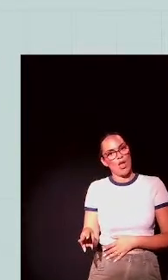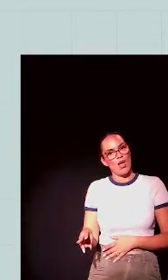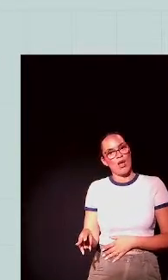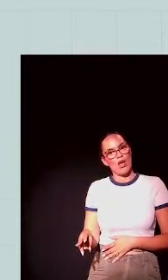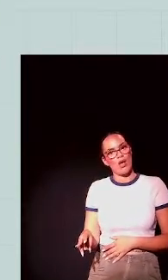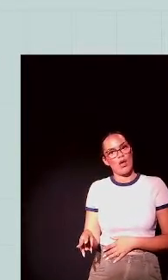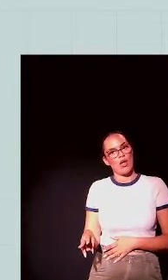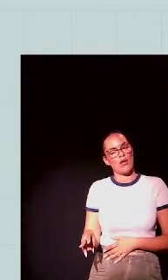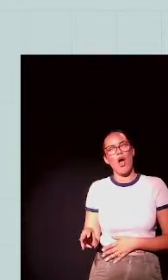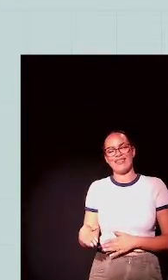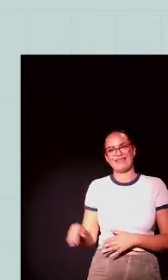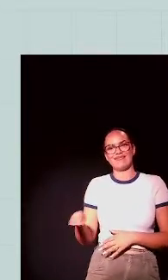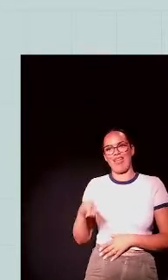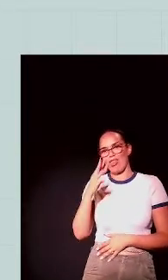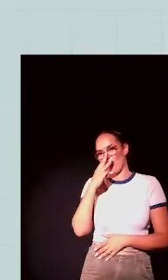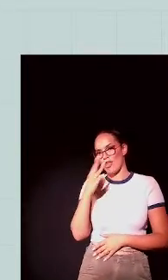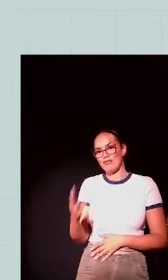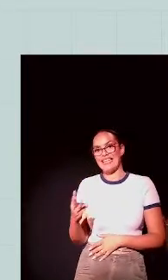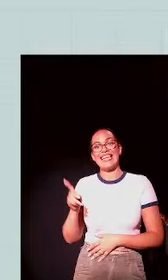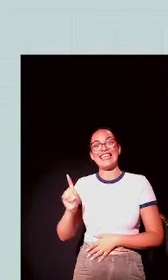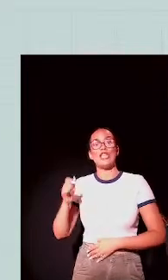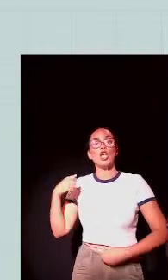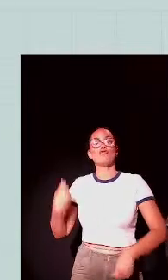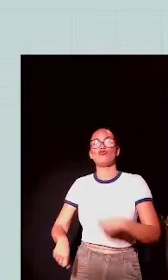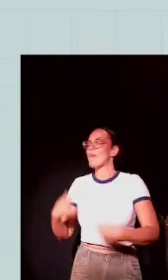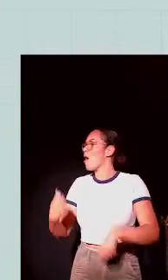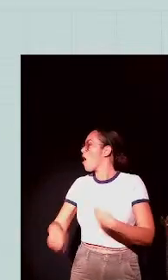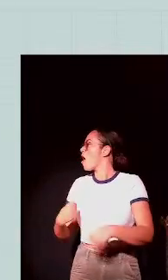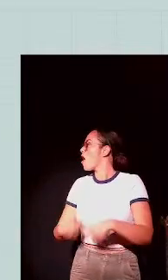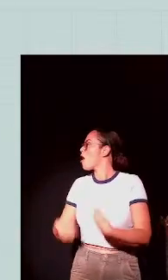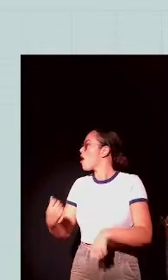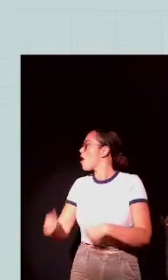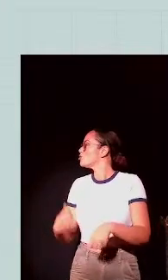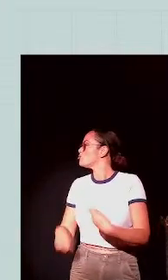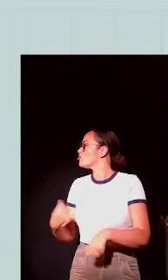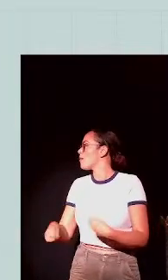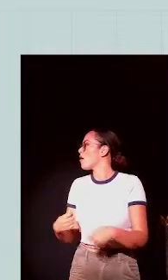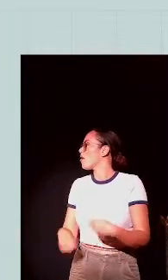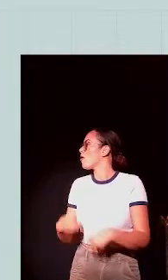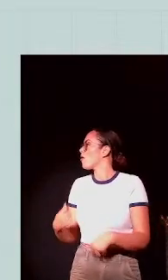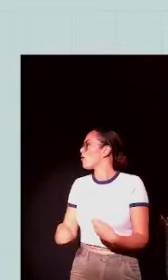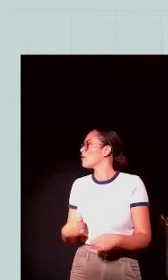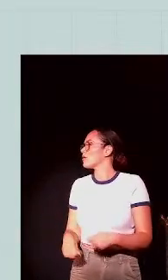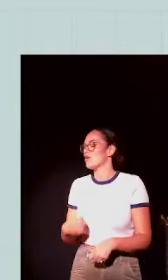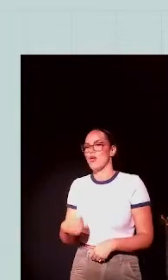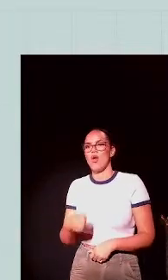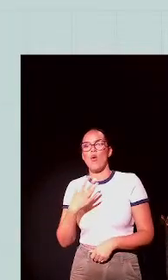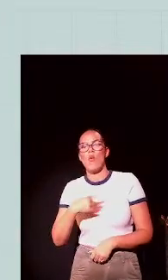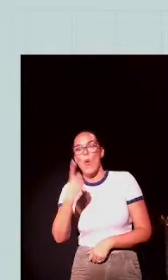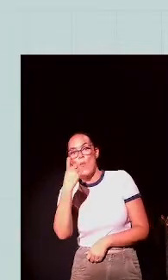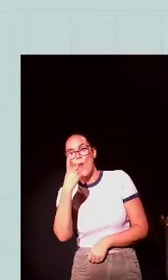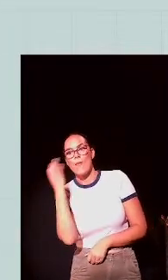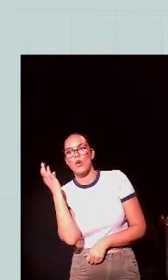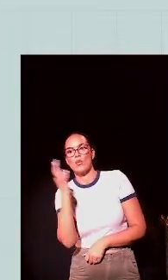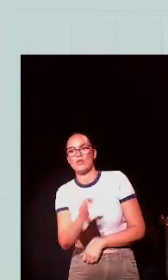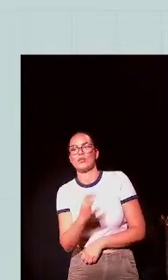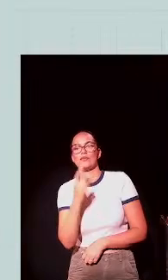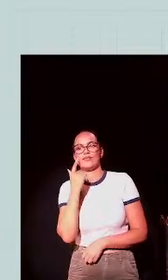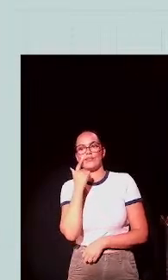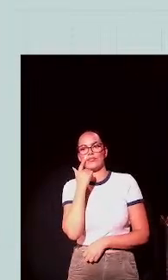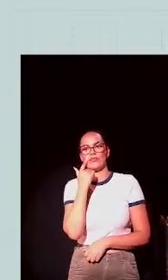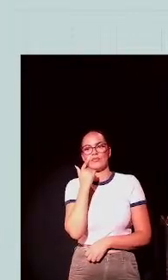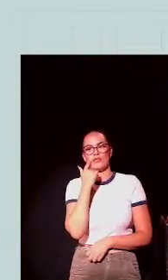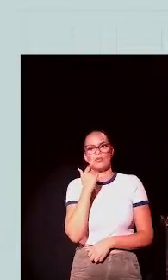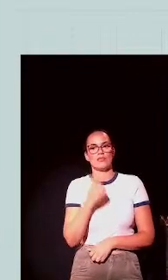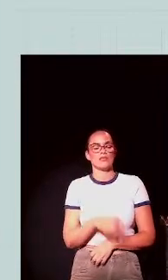He's autistic as well, and he's a drummer already. So there we go. Fabulous. Well, I think we've got time for one last question. Let me just bring the mic over